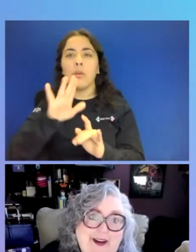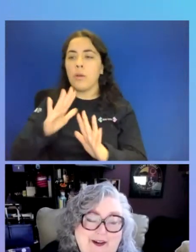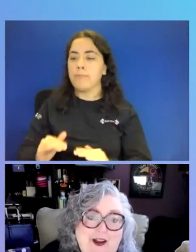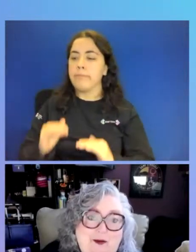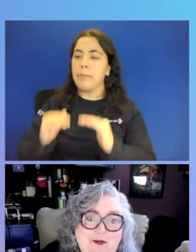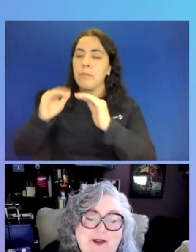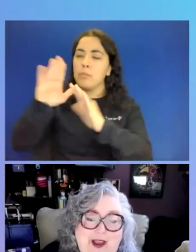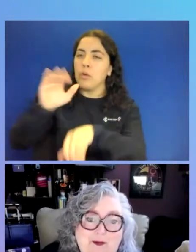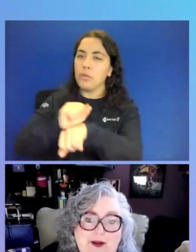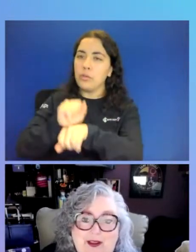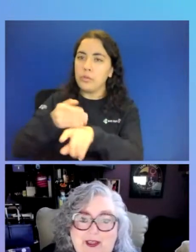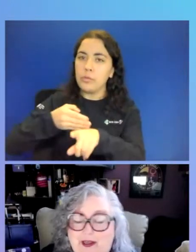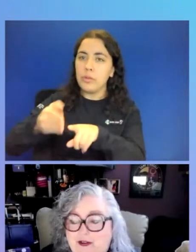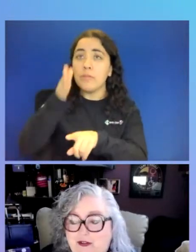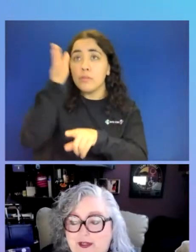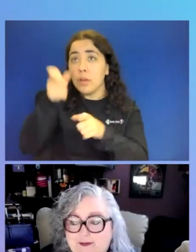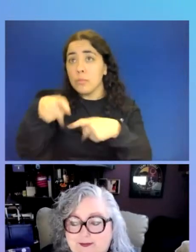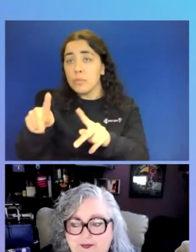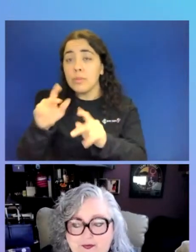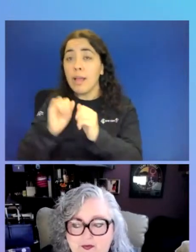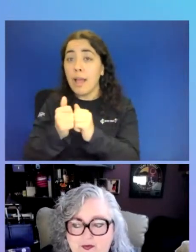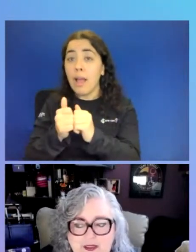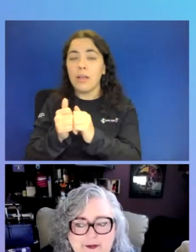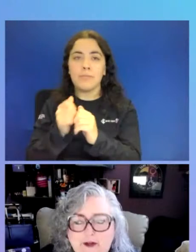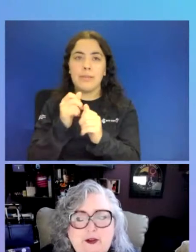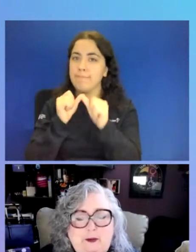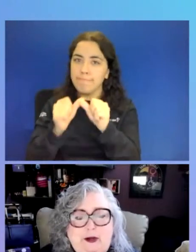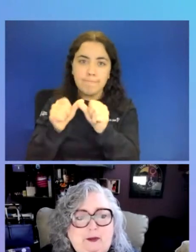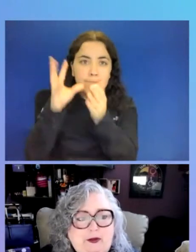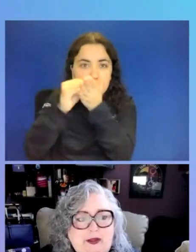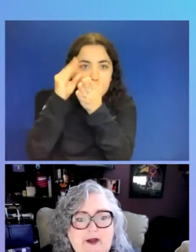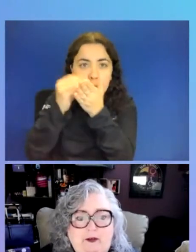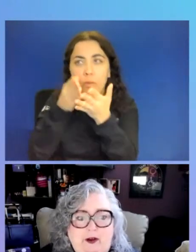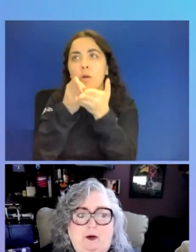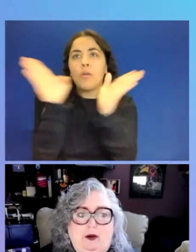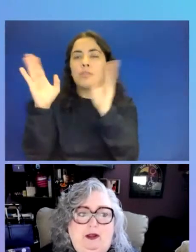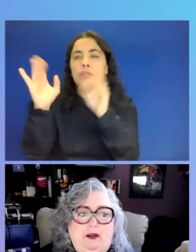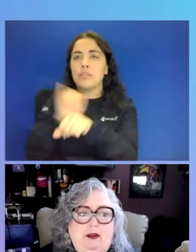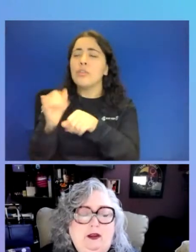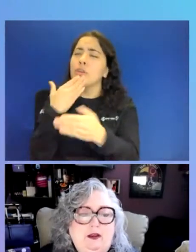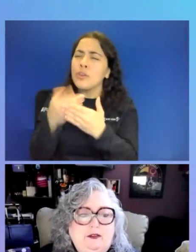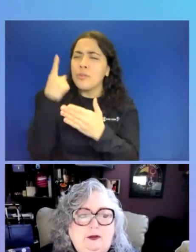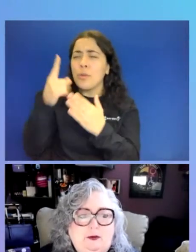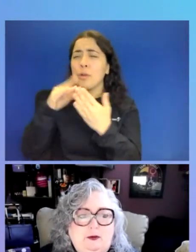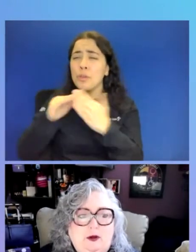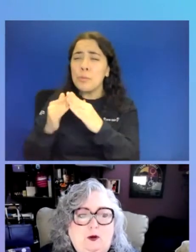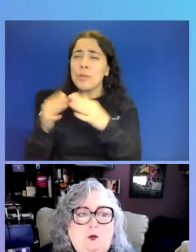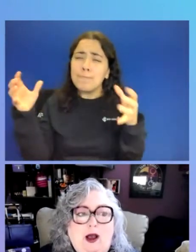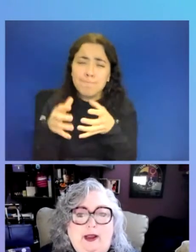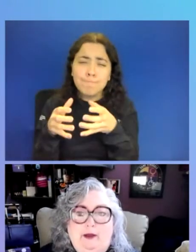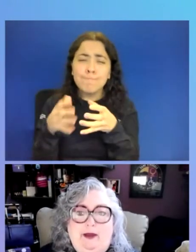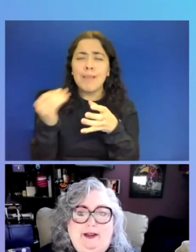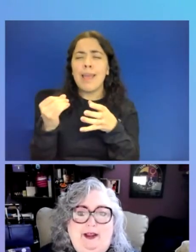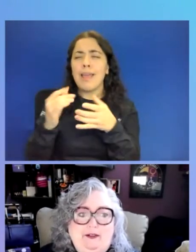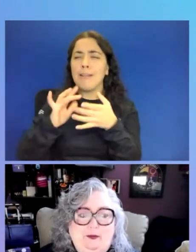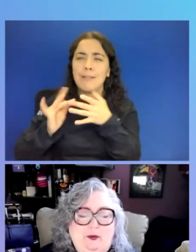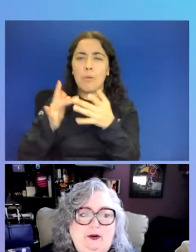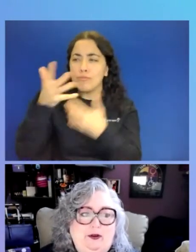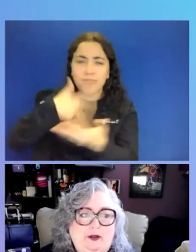opportunities by staying on top of what's happening in industry. It's good for community building and for networking. So